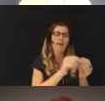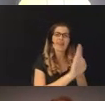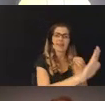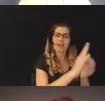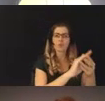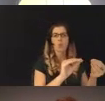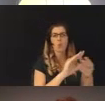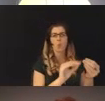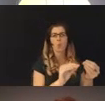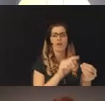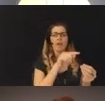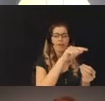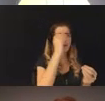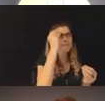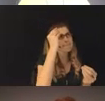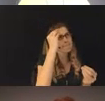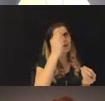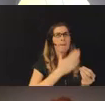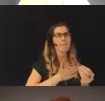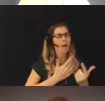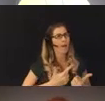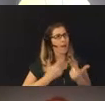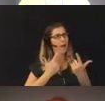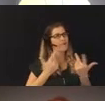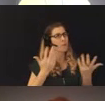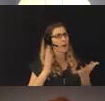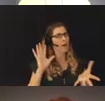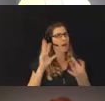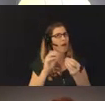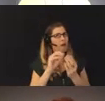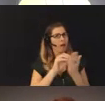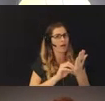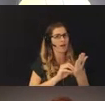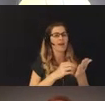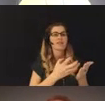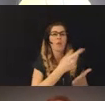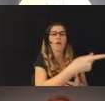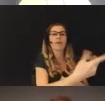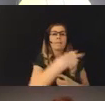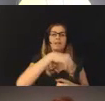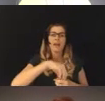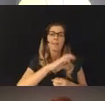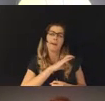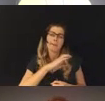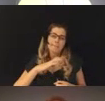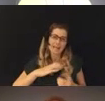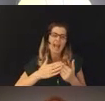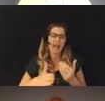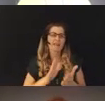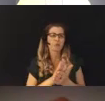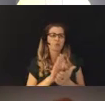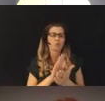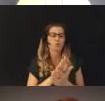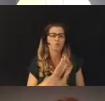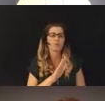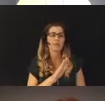Students brainstorm, write, and draw about their lives, and from there I invite students to become a part of a committee of sorts after school. This committee is filled with students who